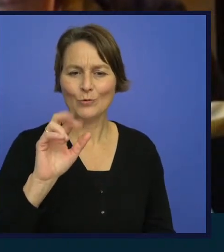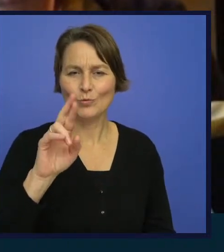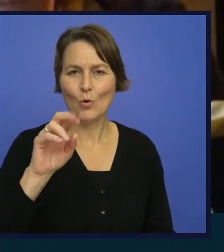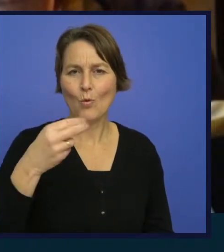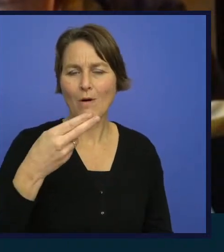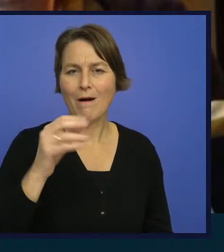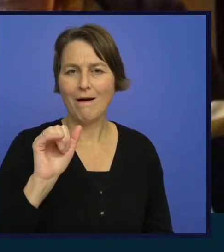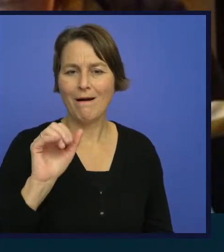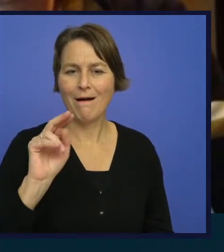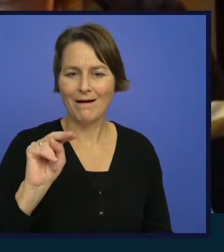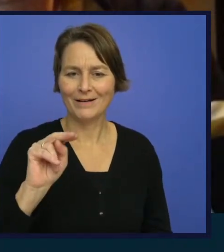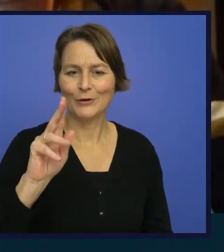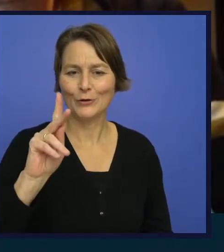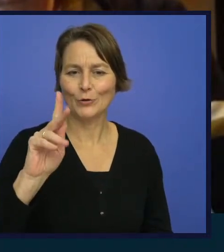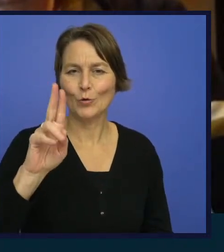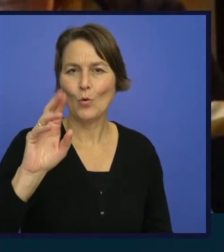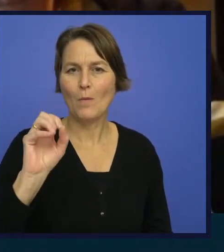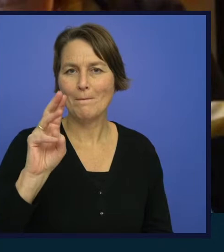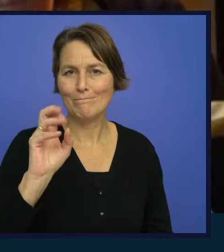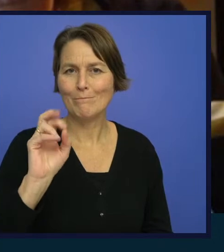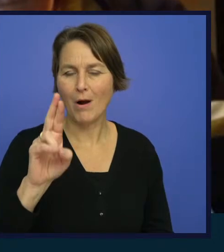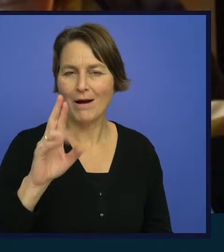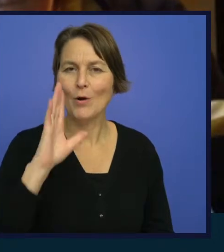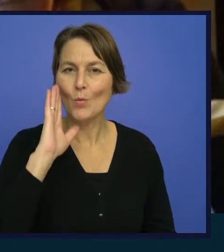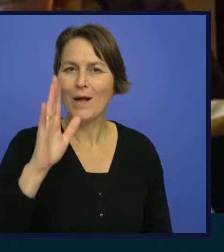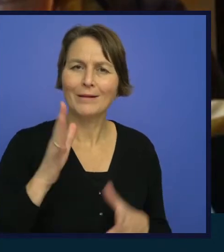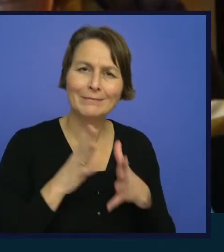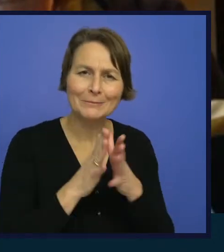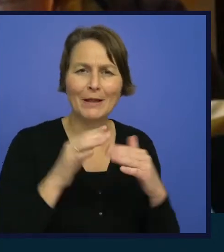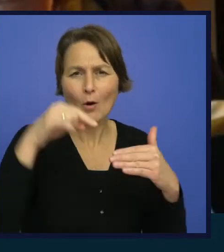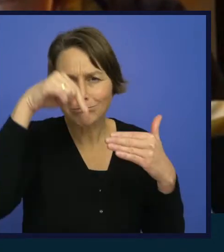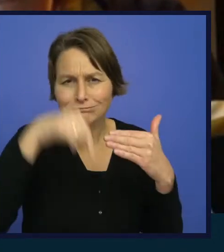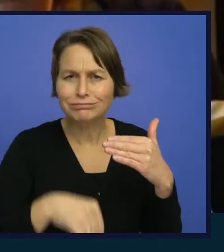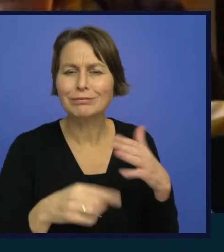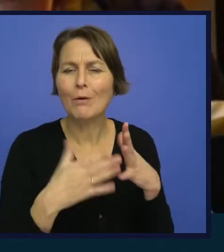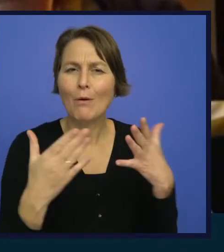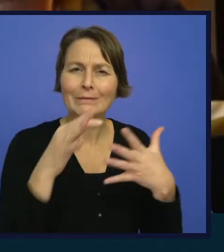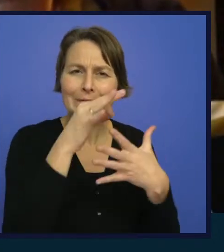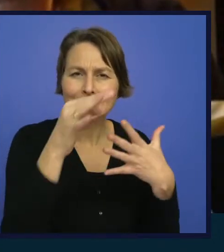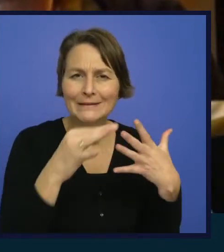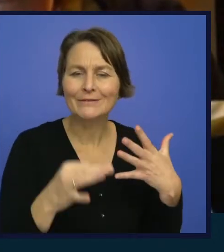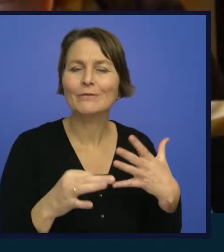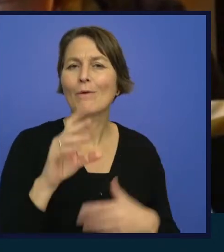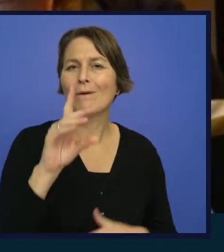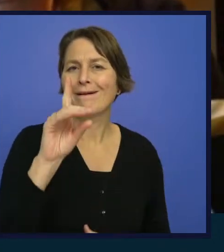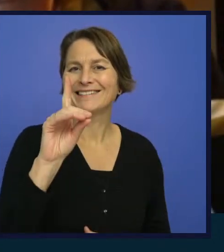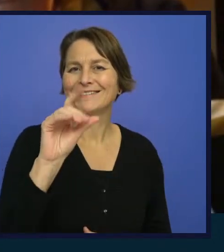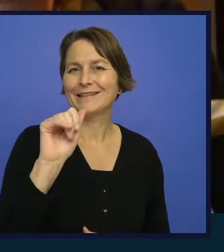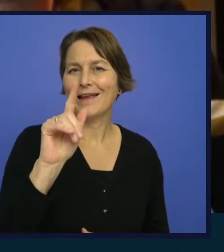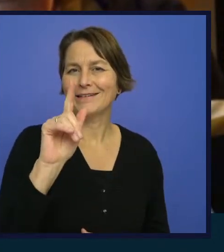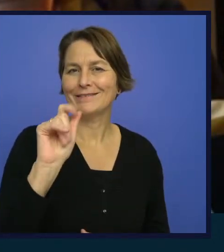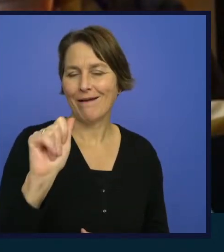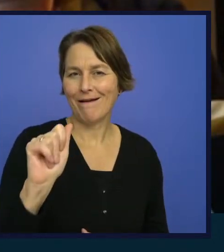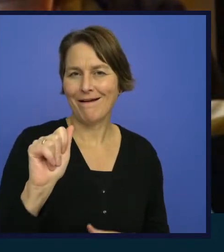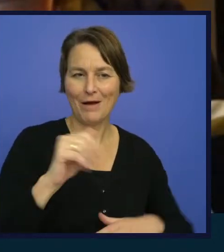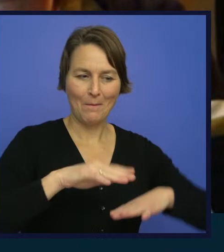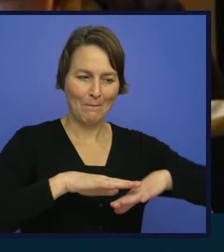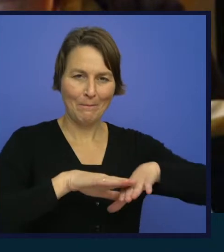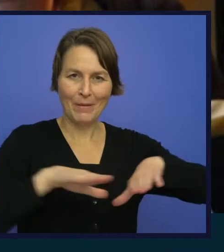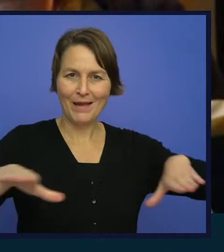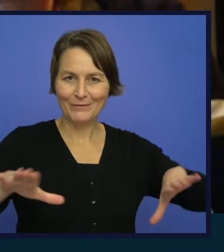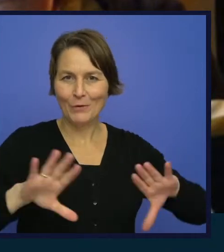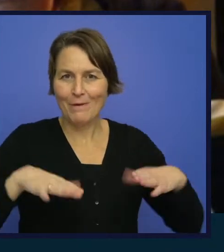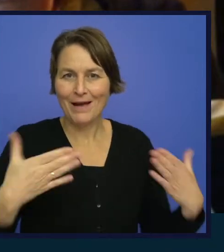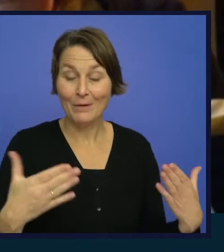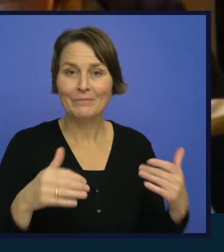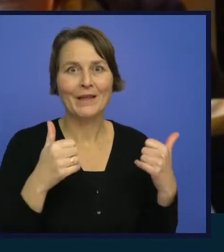of all the limitless possibilities we have in the Azure Data platform. And there's so much there, so that's going to be an awesome